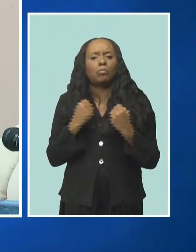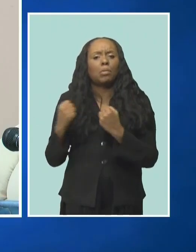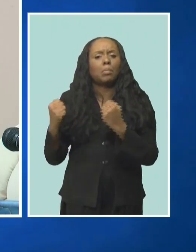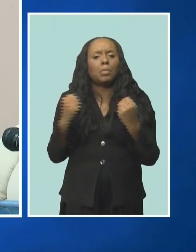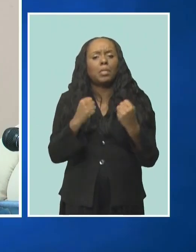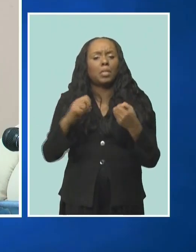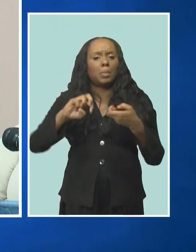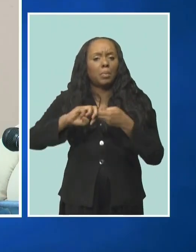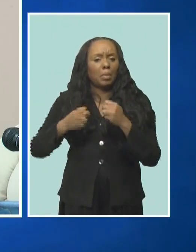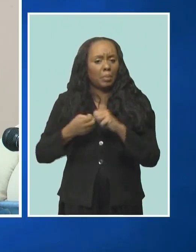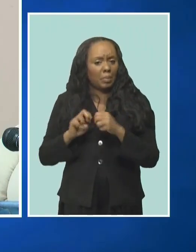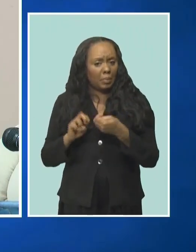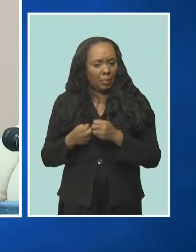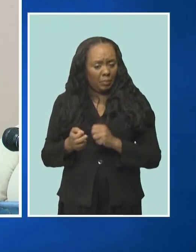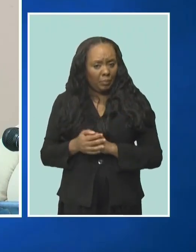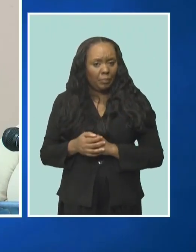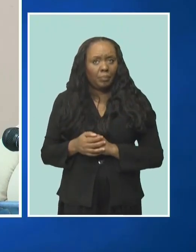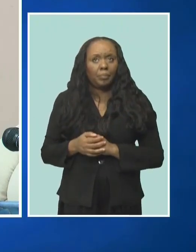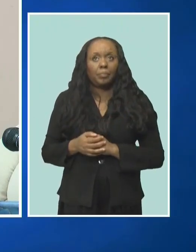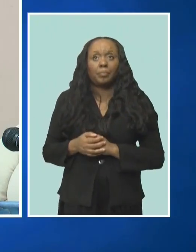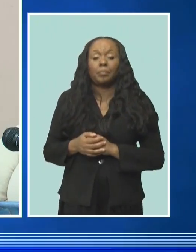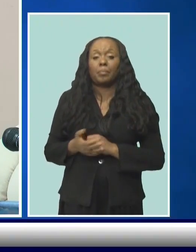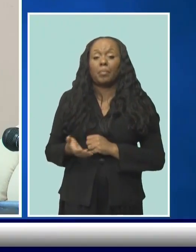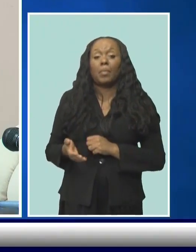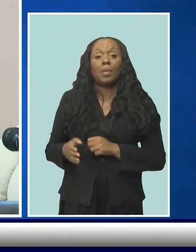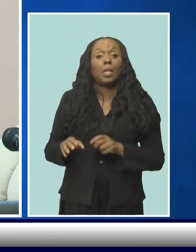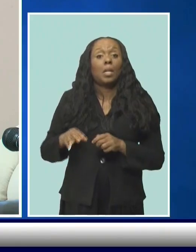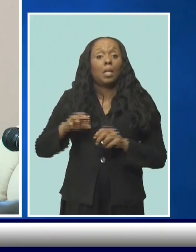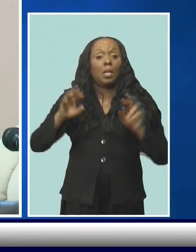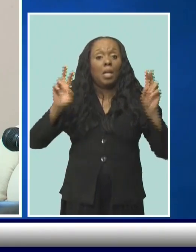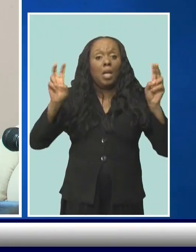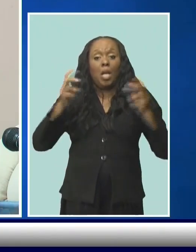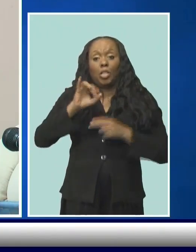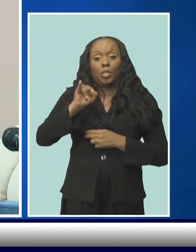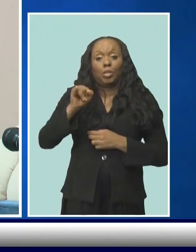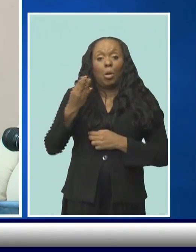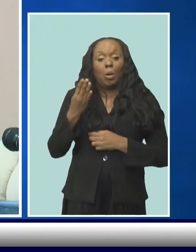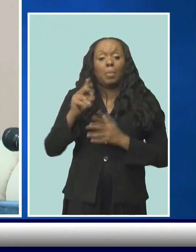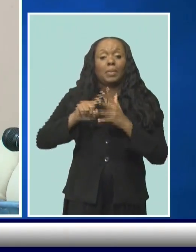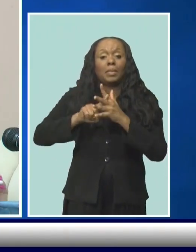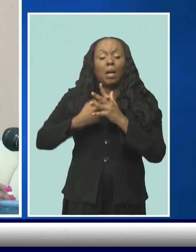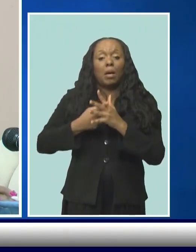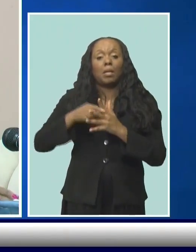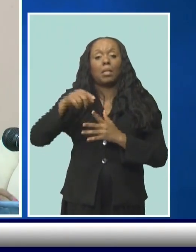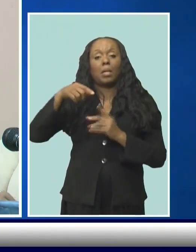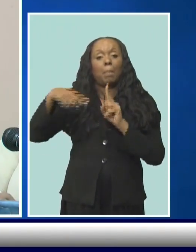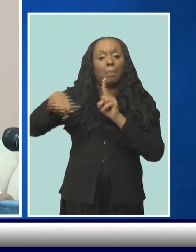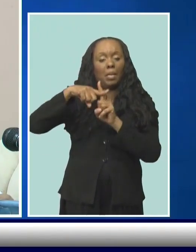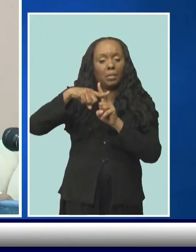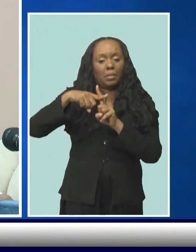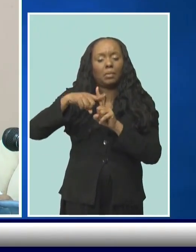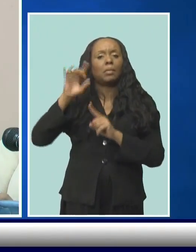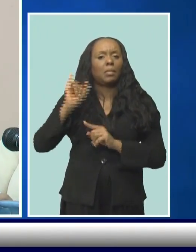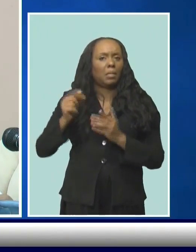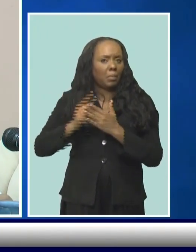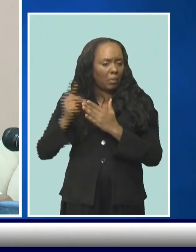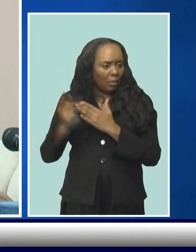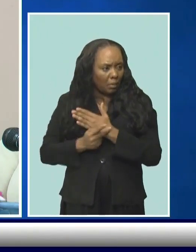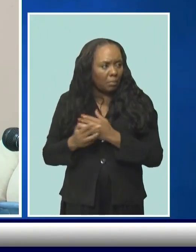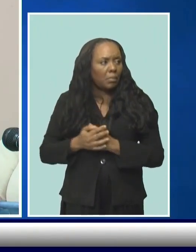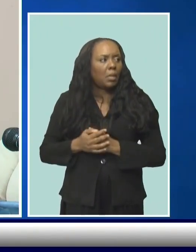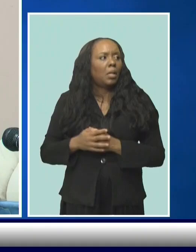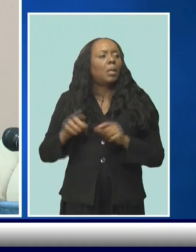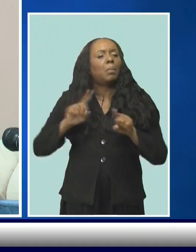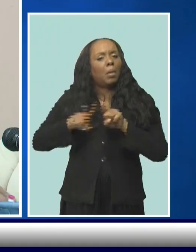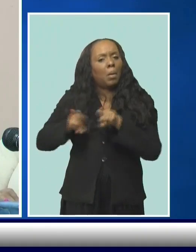Plus in relation to people with disabilities, we have a temporary incentive program that provides a grant